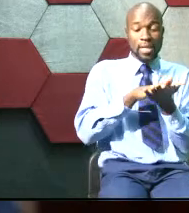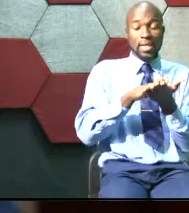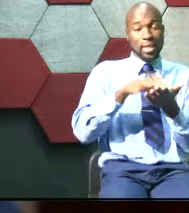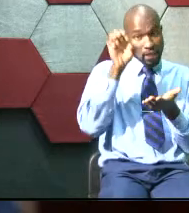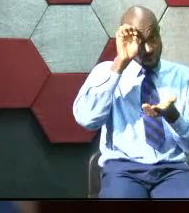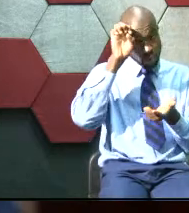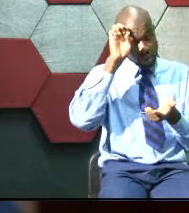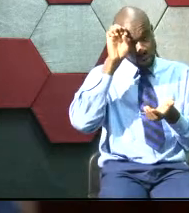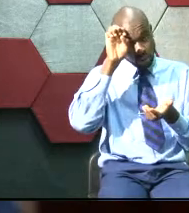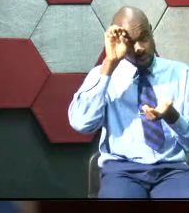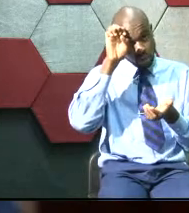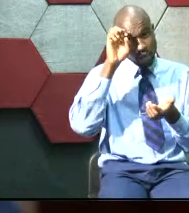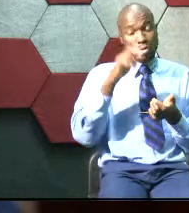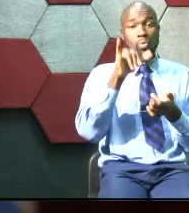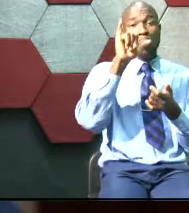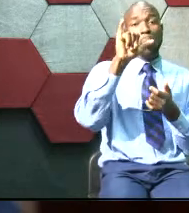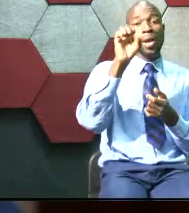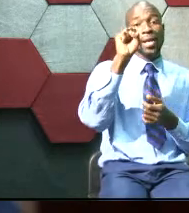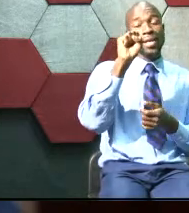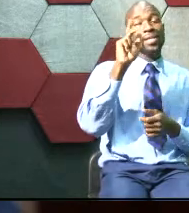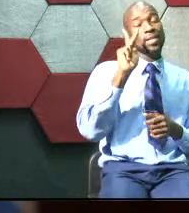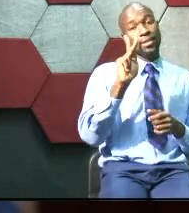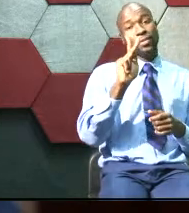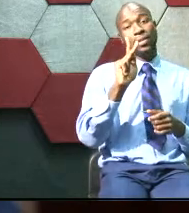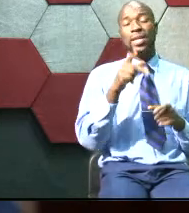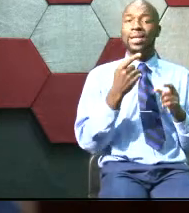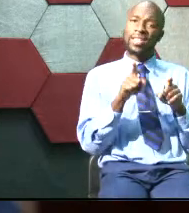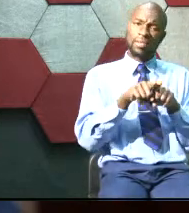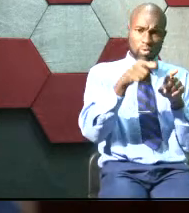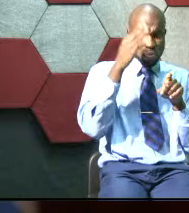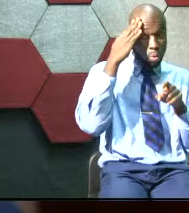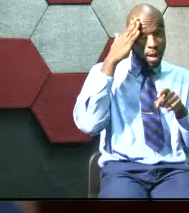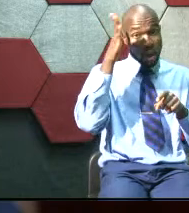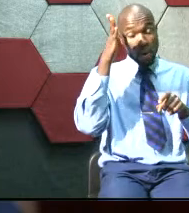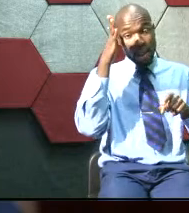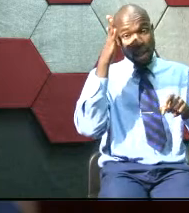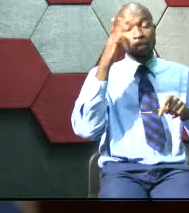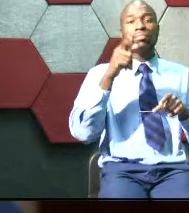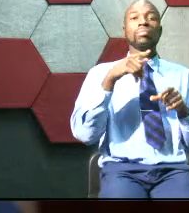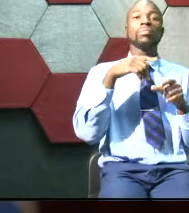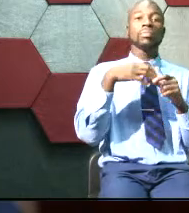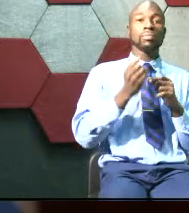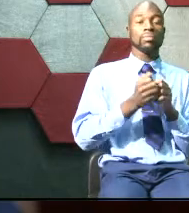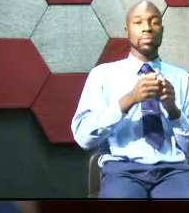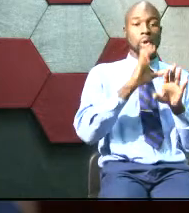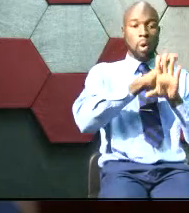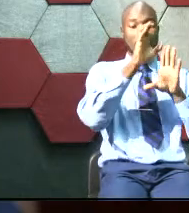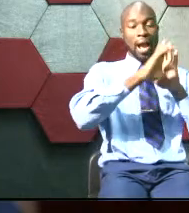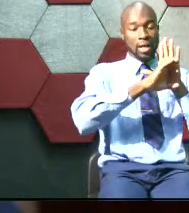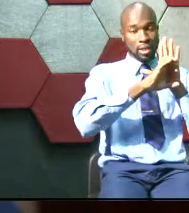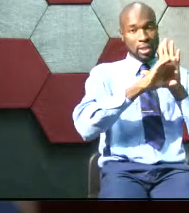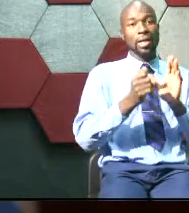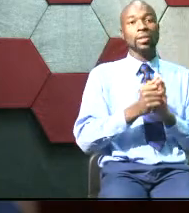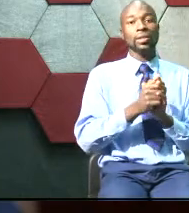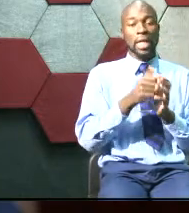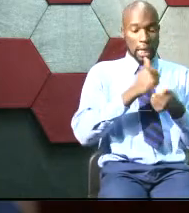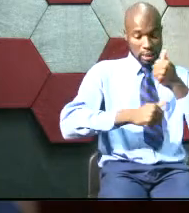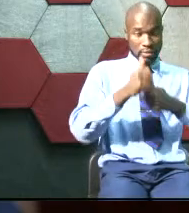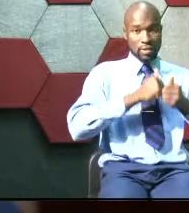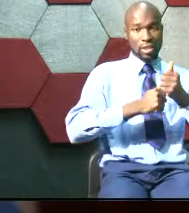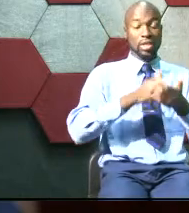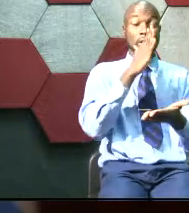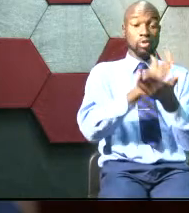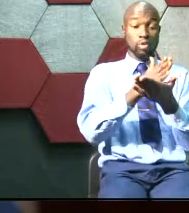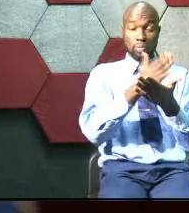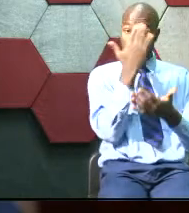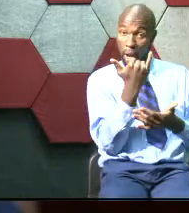Education to YSK. As you're aware, co-curricular activities were suspended due to COVID-19